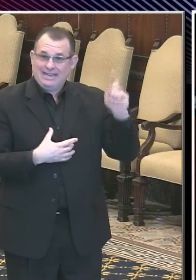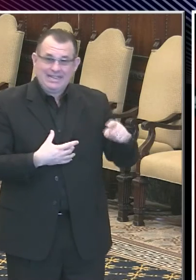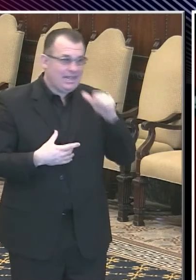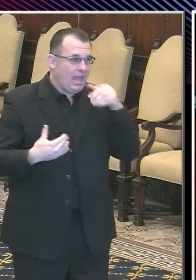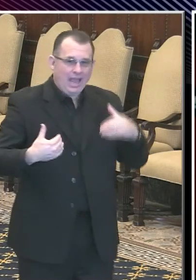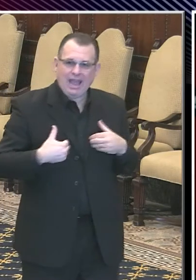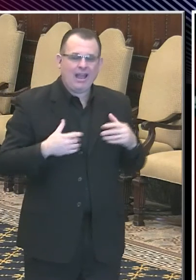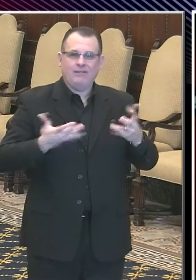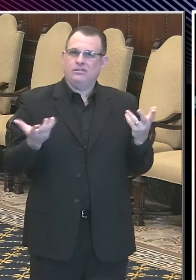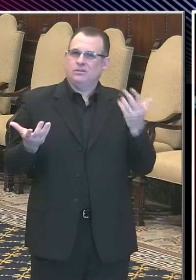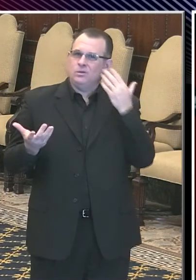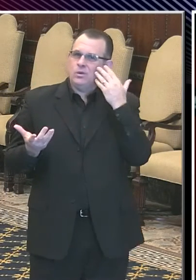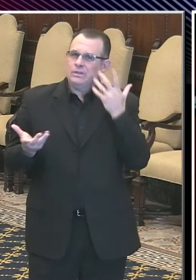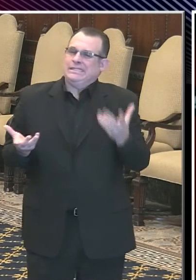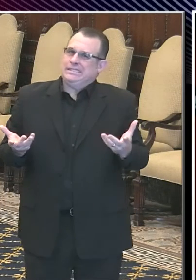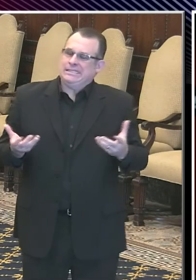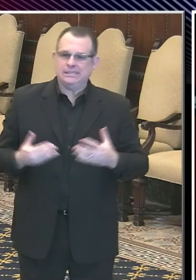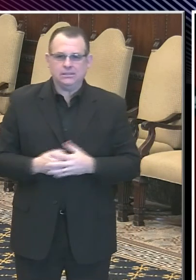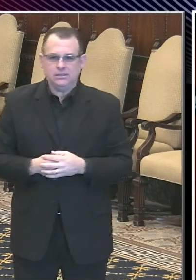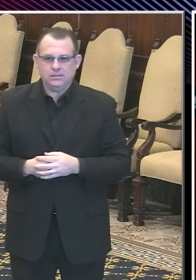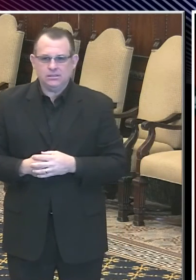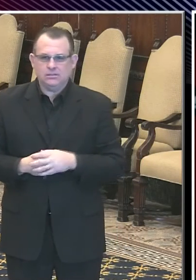All right. Thank you.